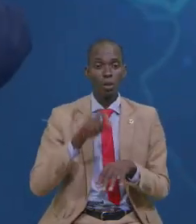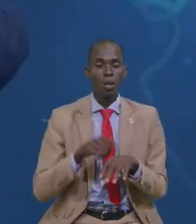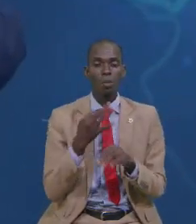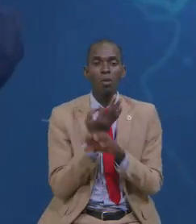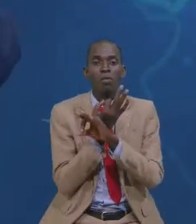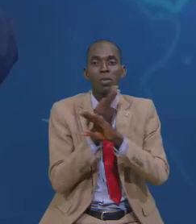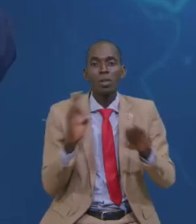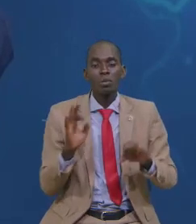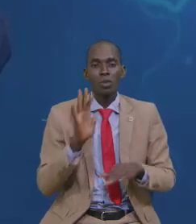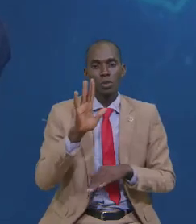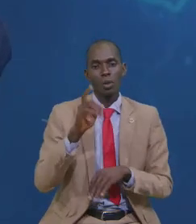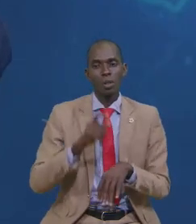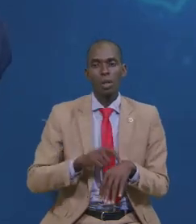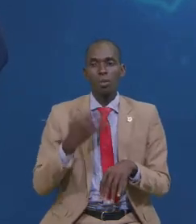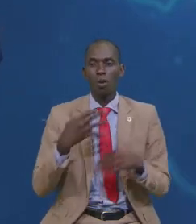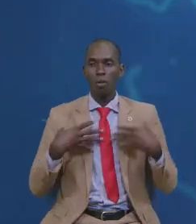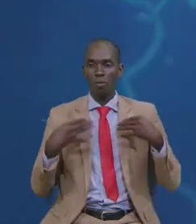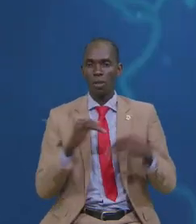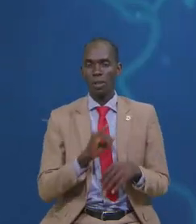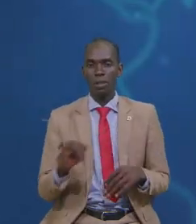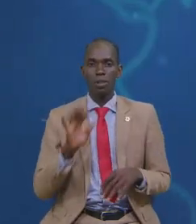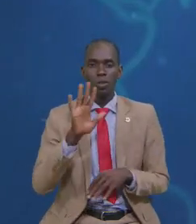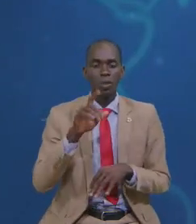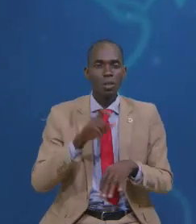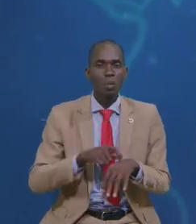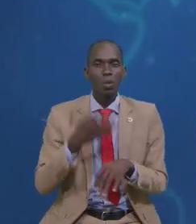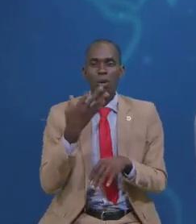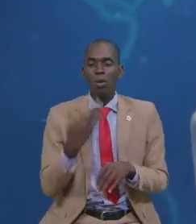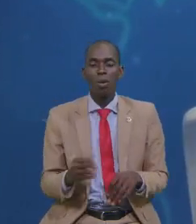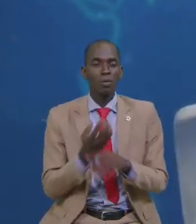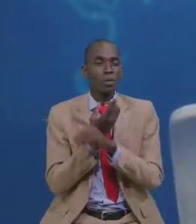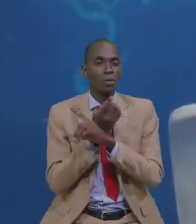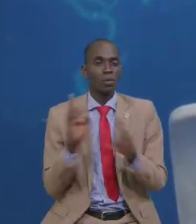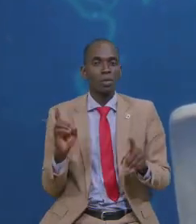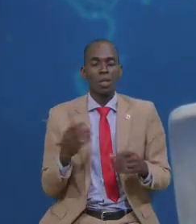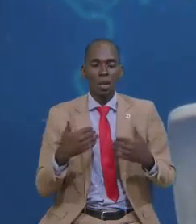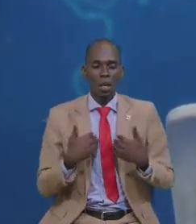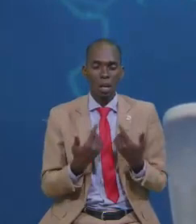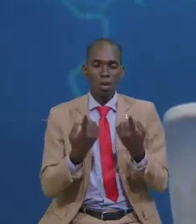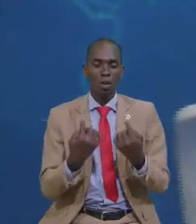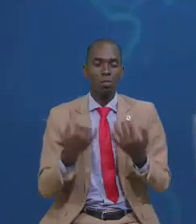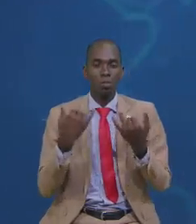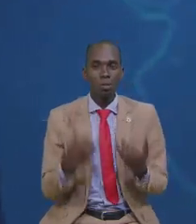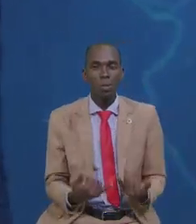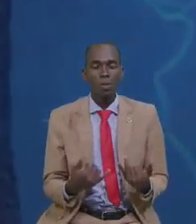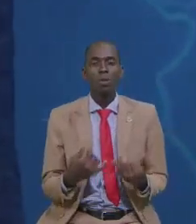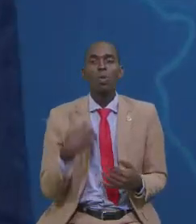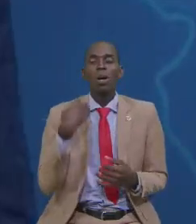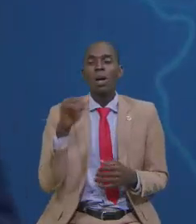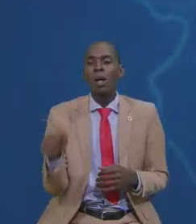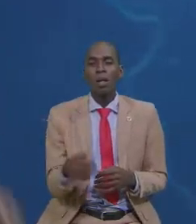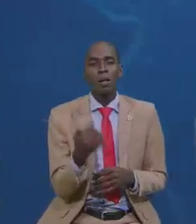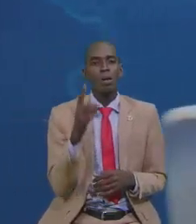your time of healing, your time of deliverance has come now. Whosoever